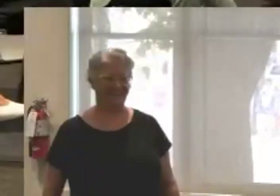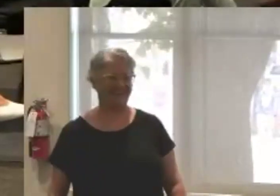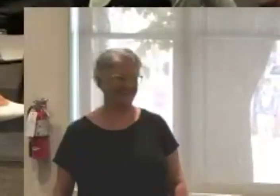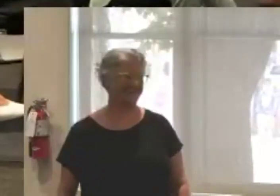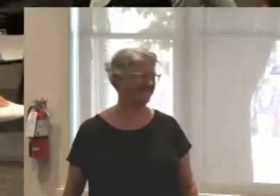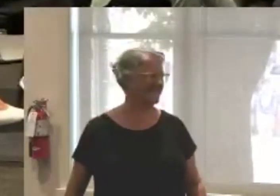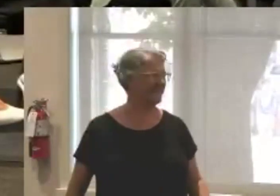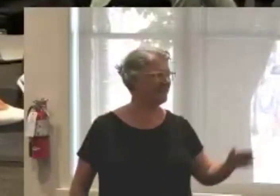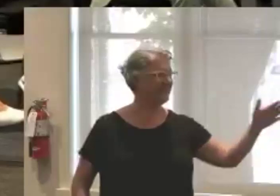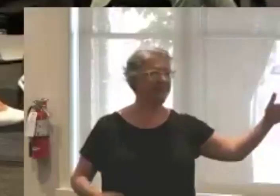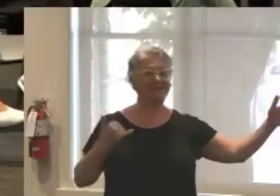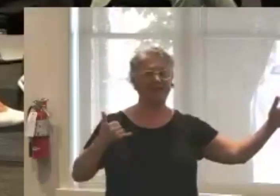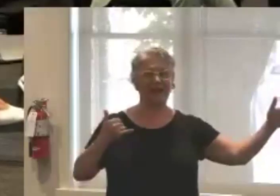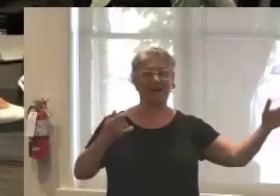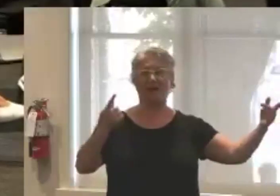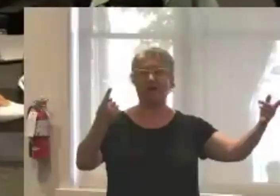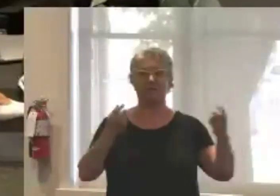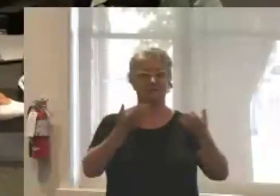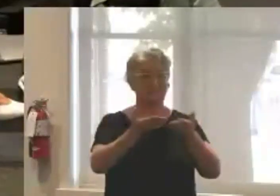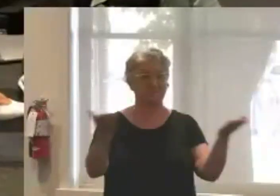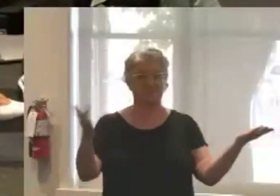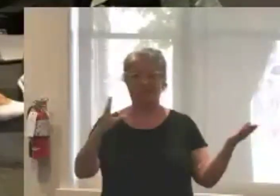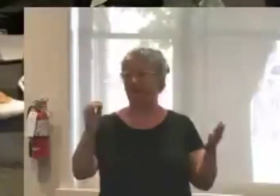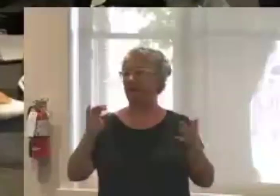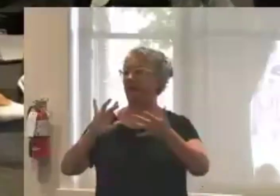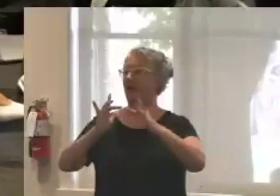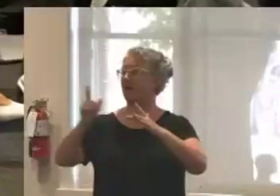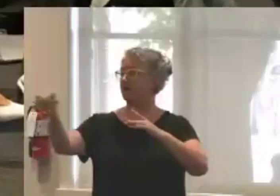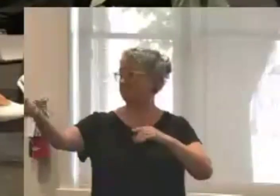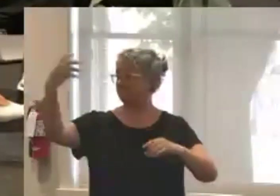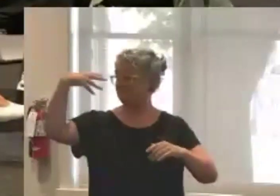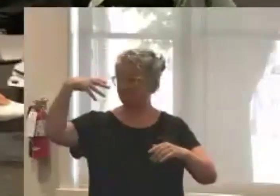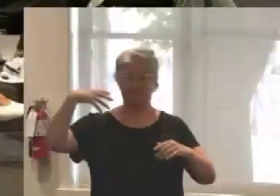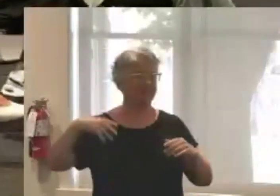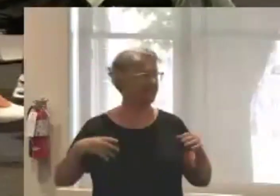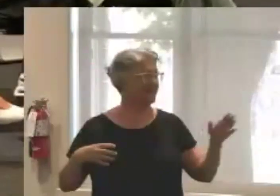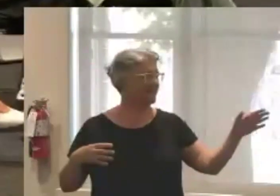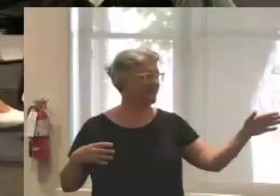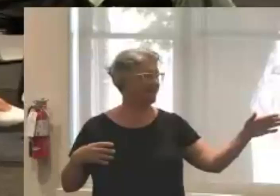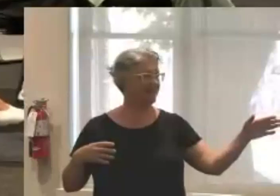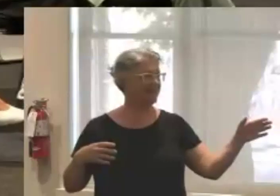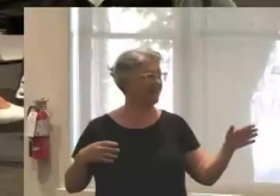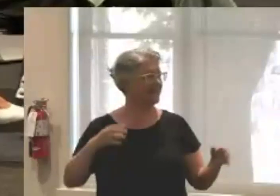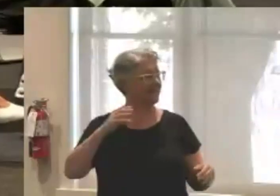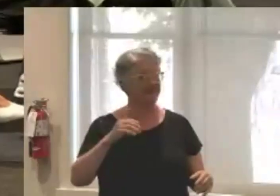to give your questions shortly. Yeah. Yeah, hello again.